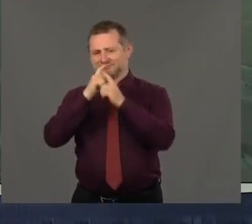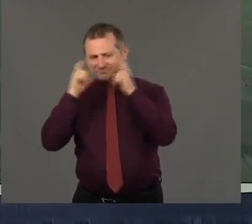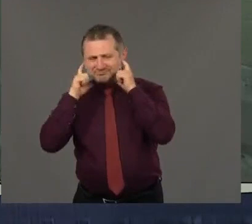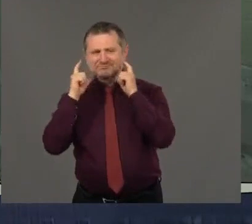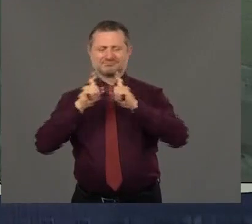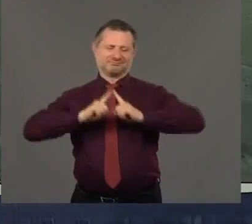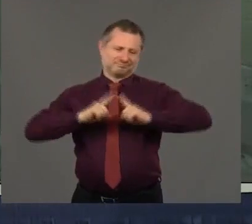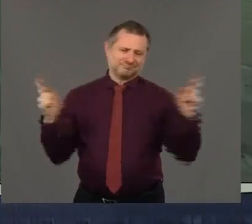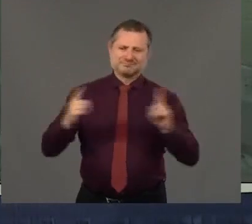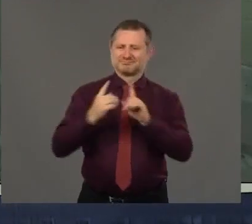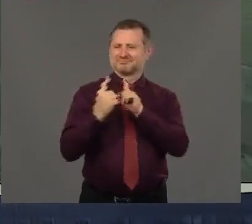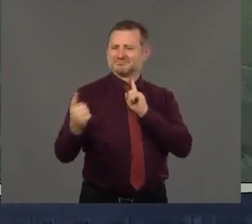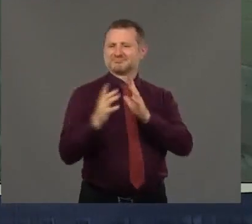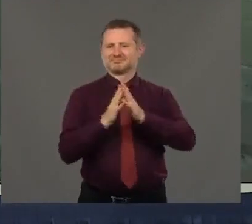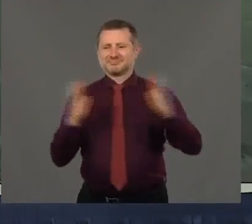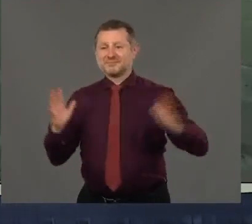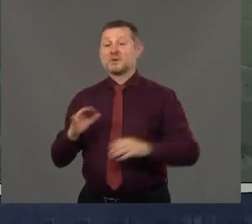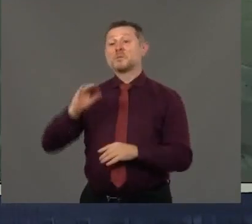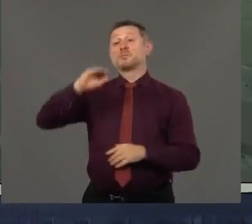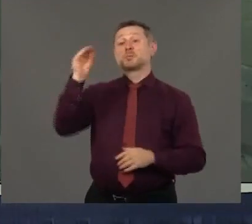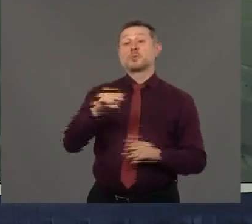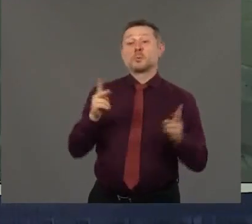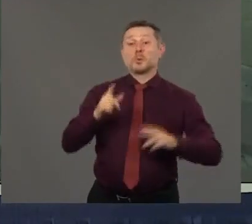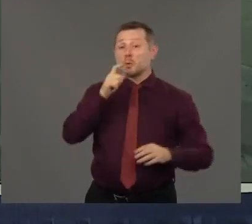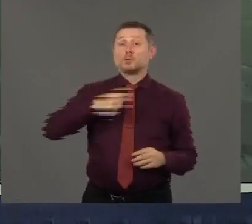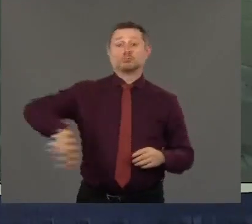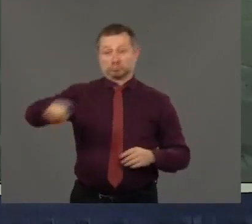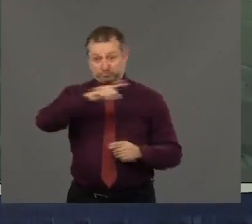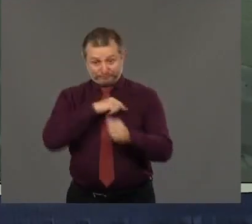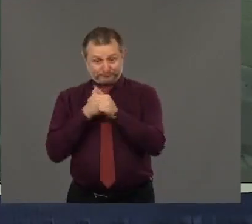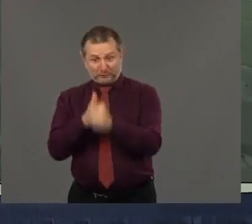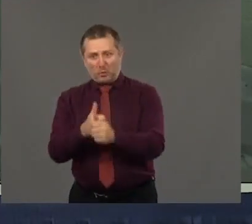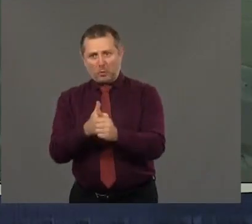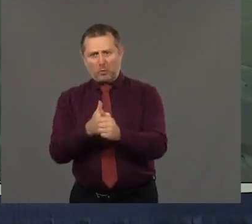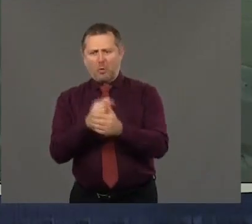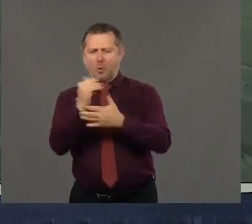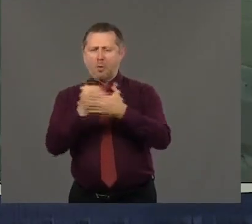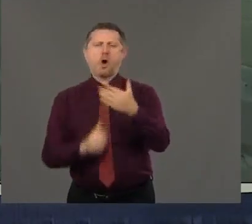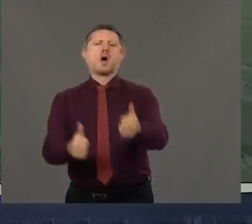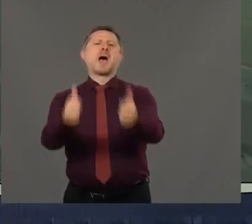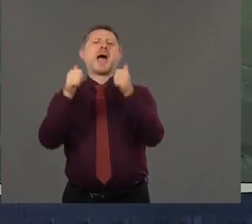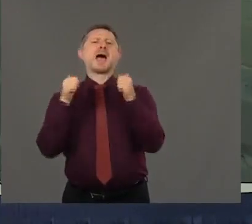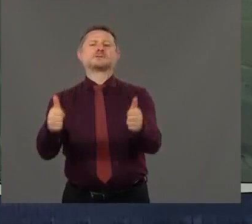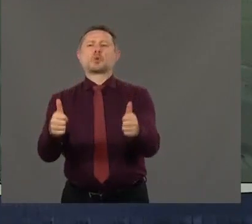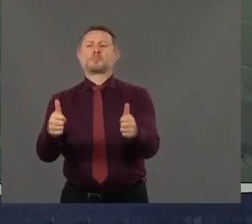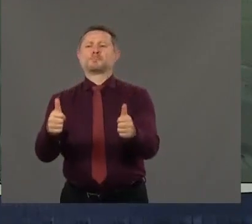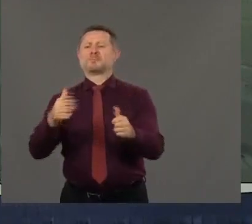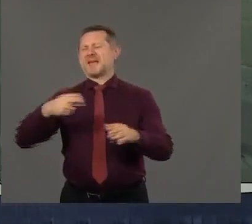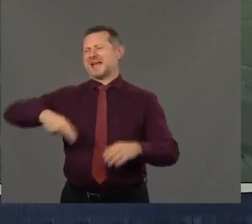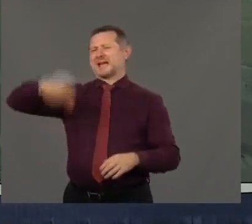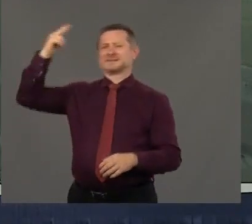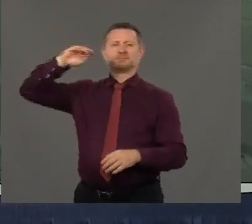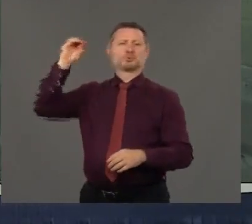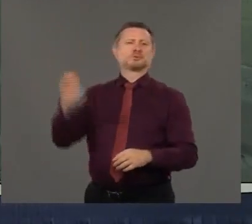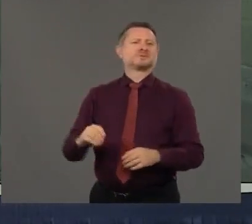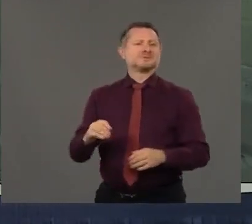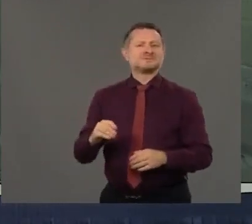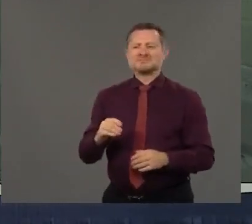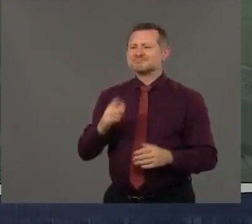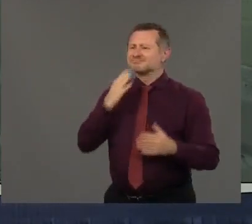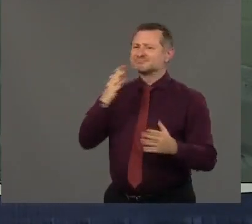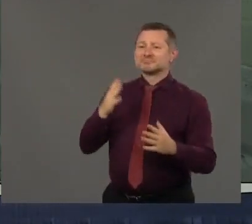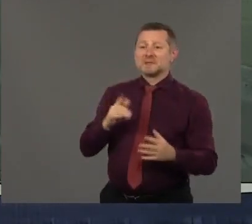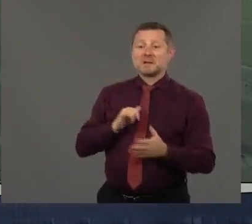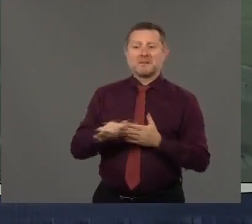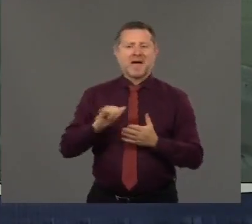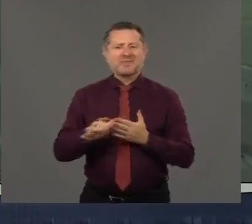rate has been fantastic. It has been fantastic. You look around Manhattan, you go to